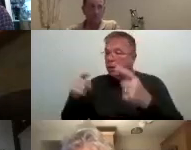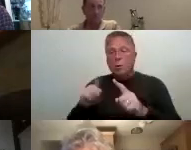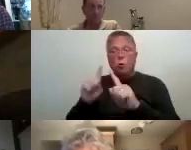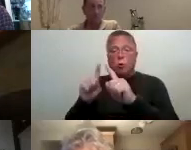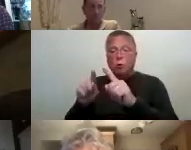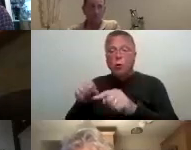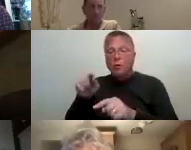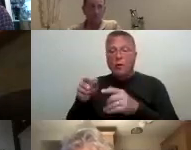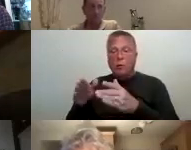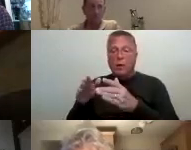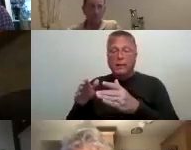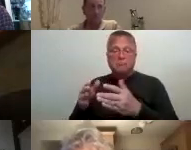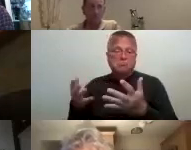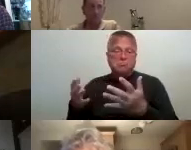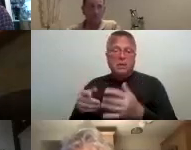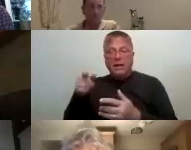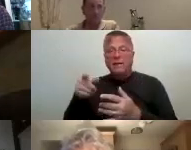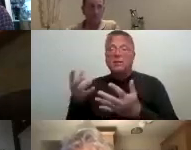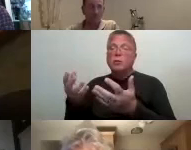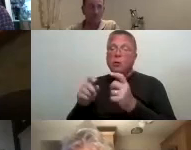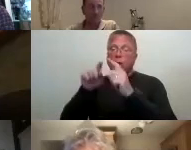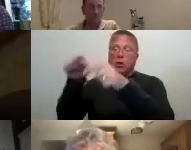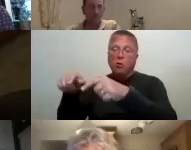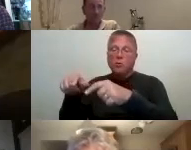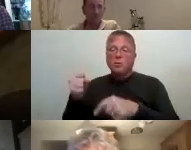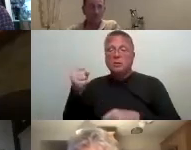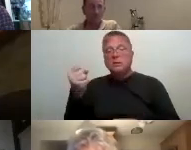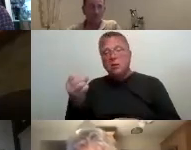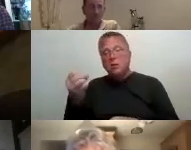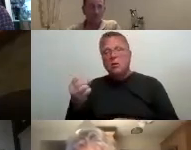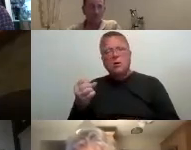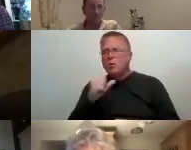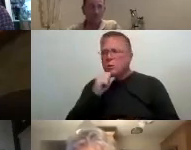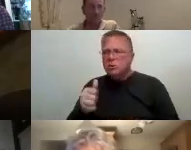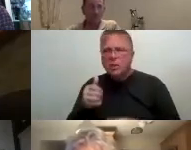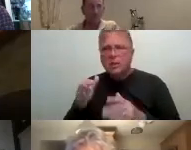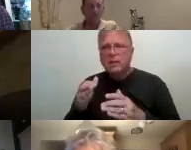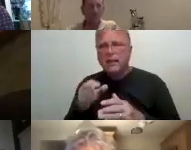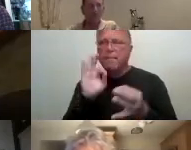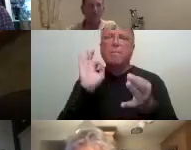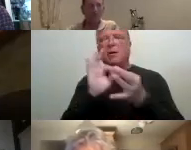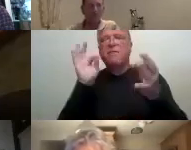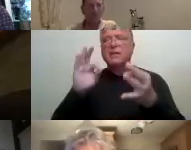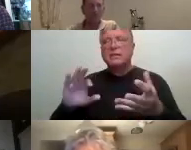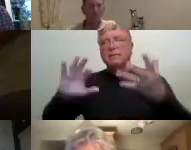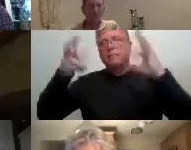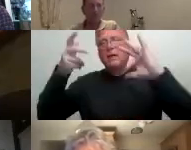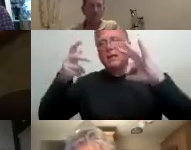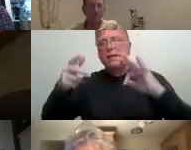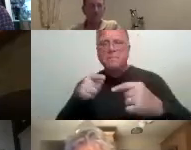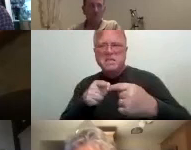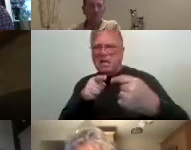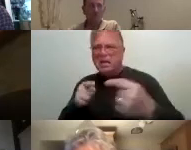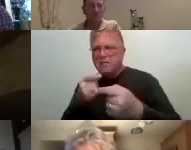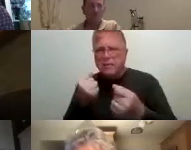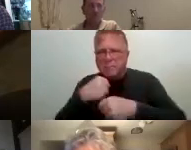whom that is where they want to go. So we should not let perfection be the enemy of making